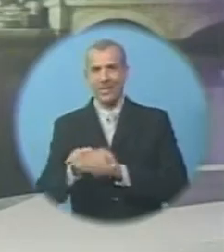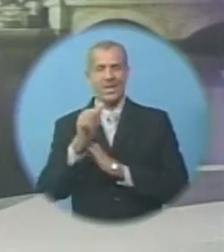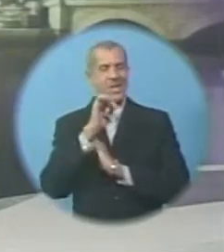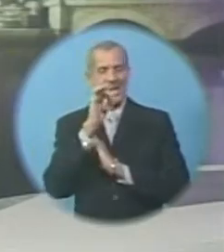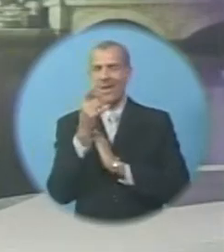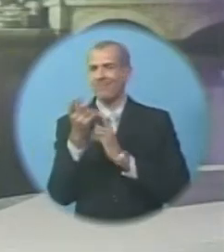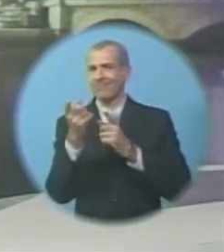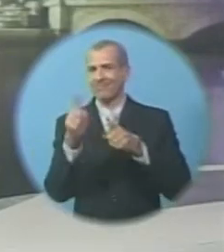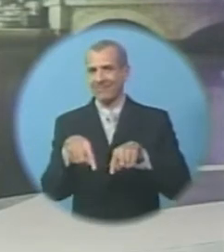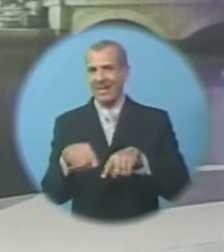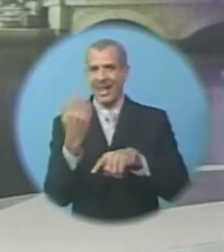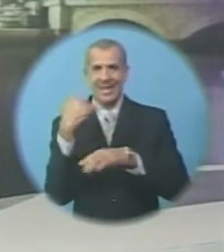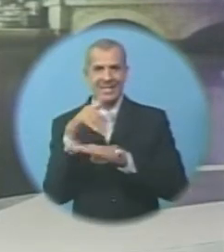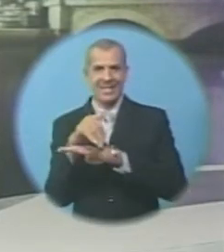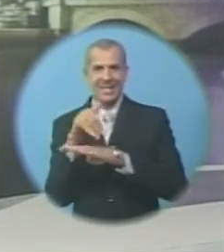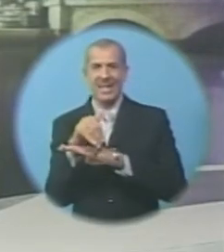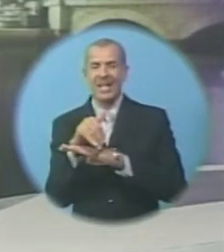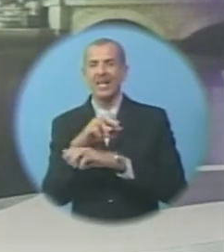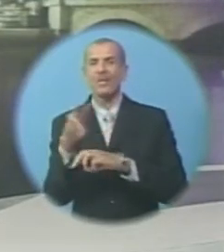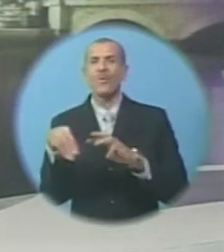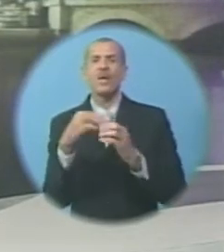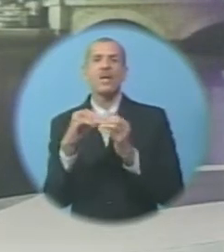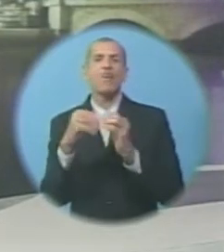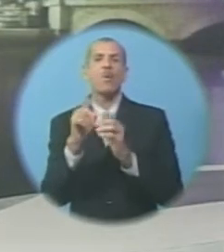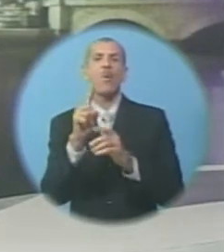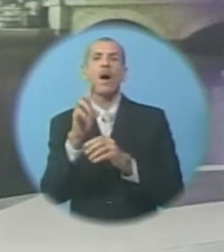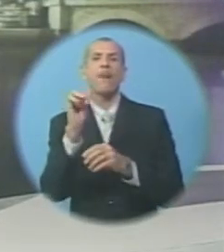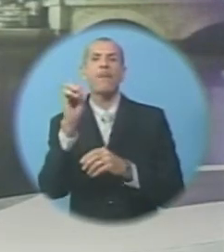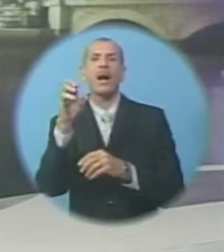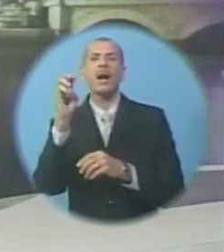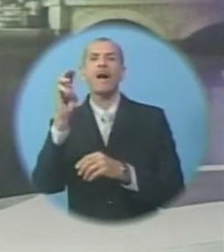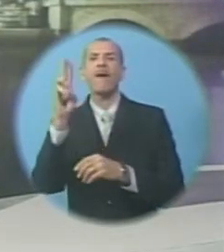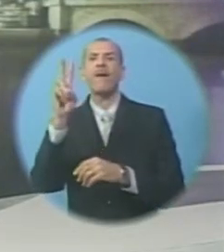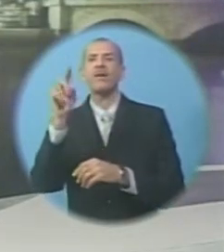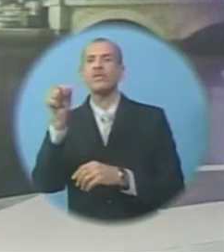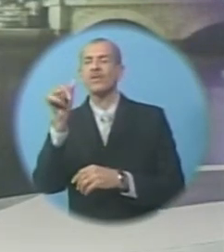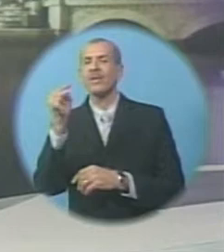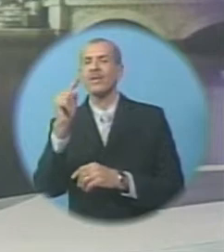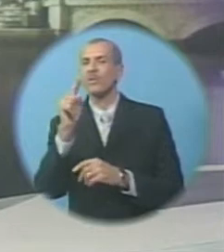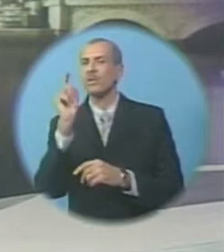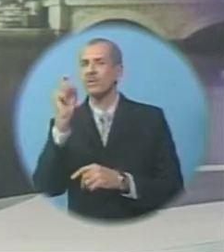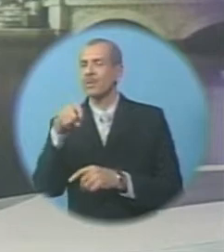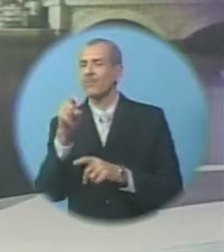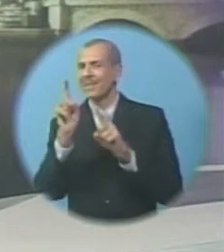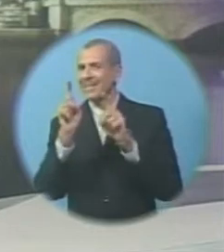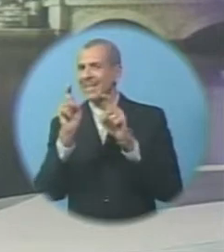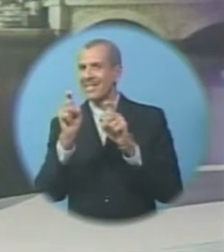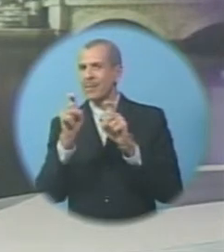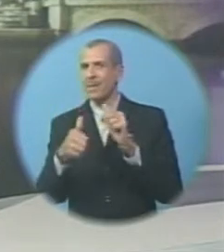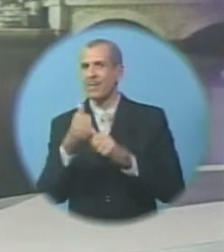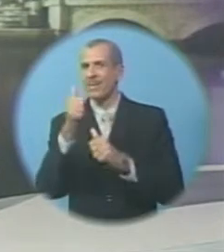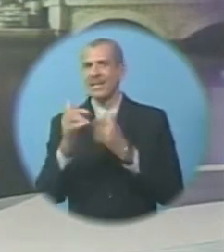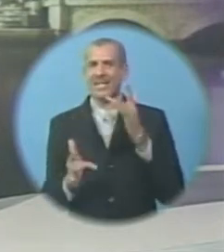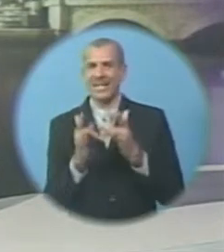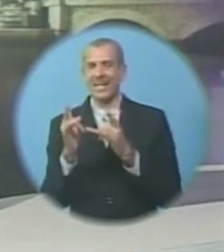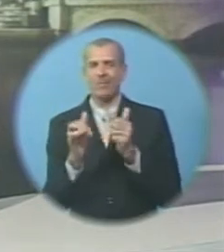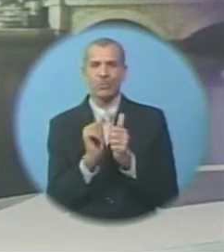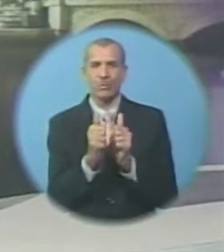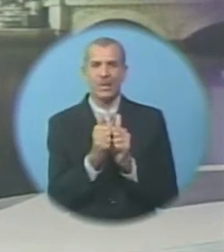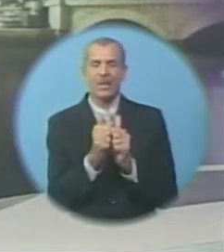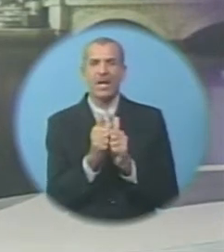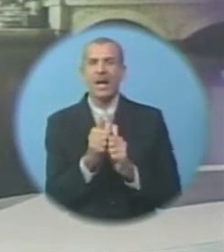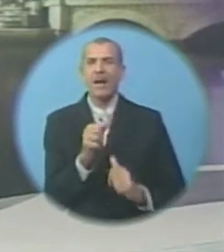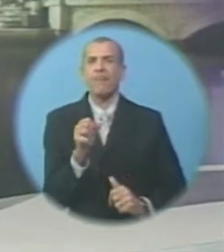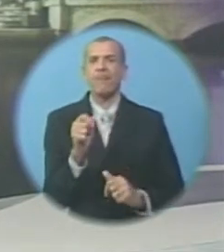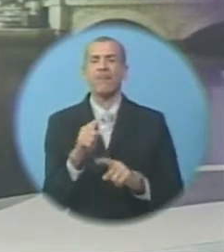night in the Monarchs of the Court competition. The world #1 Mark Venom Griffith was set to be tested by the most exciting player of the tournament